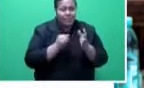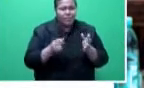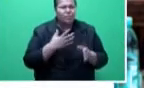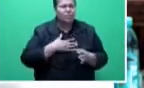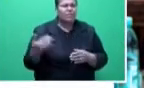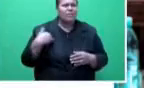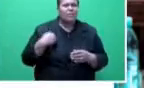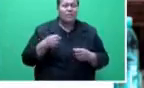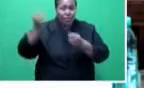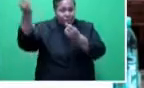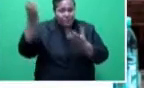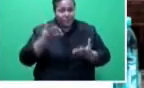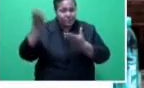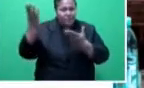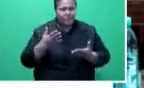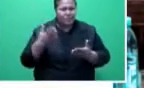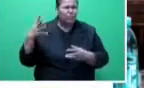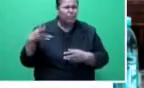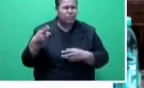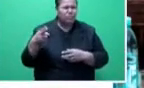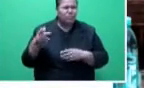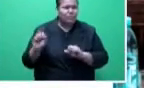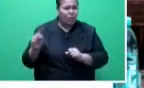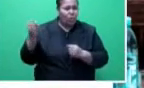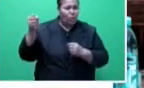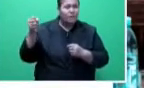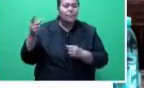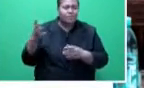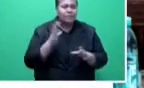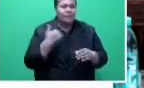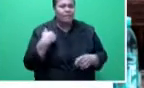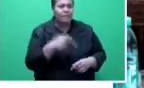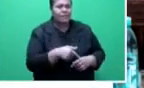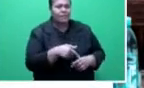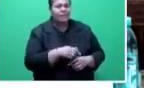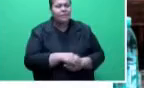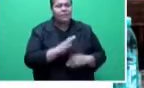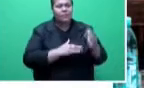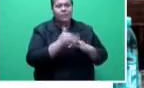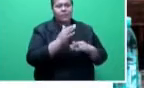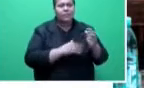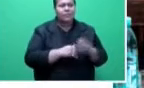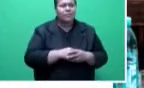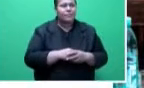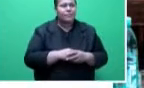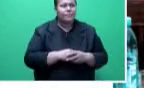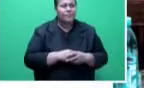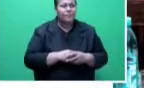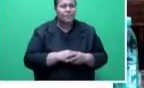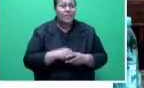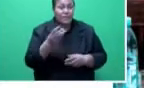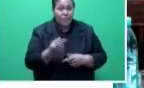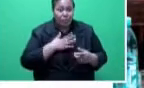in the supply chain. To assist our developers and investors who are trying to build their homes, shops, factories,